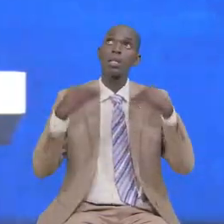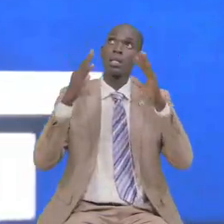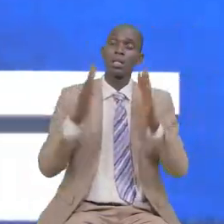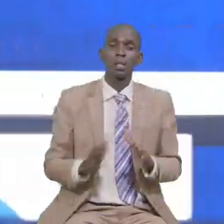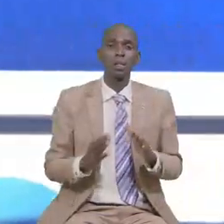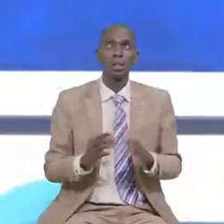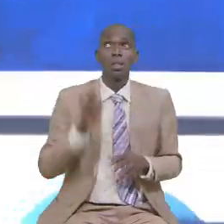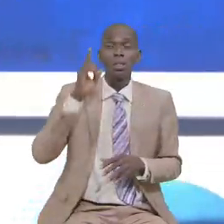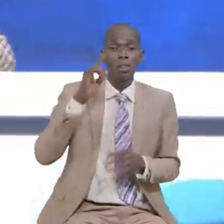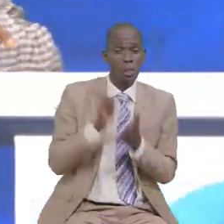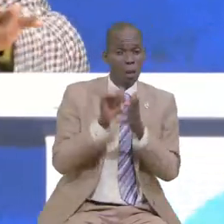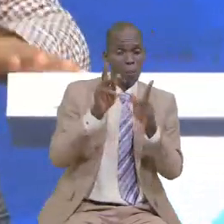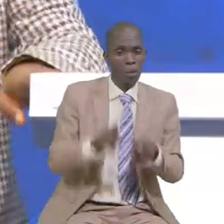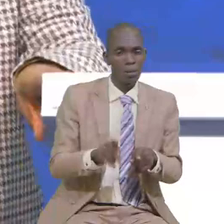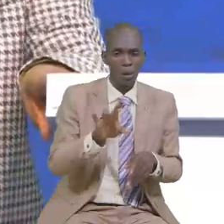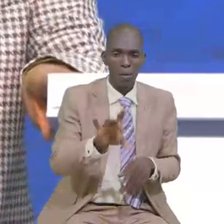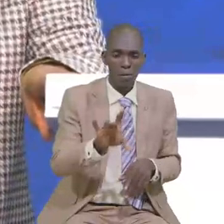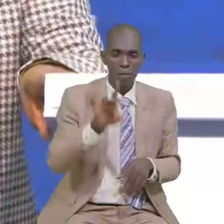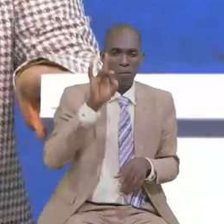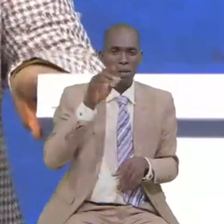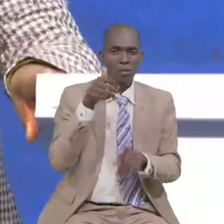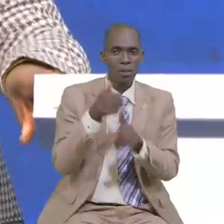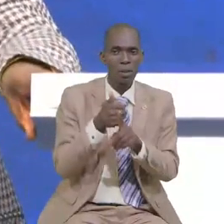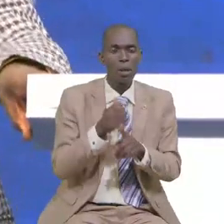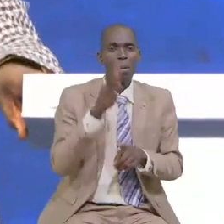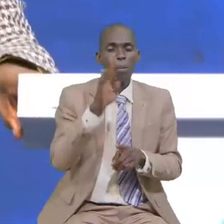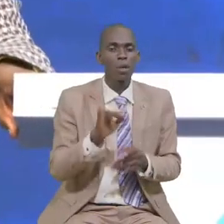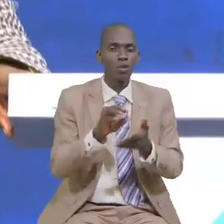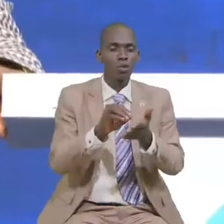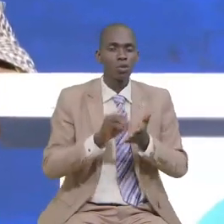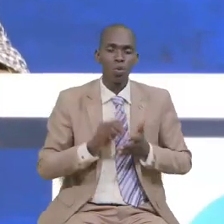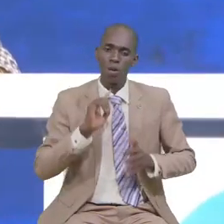identified himself by his honestness.